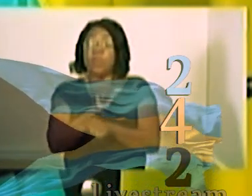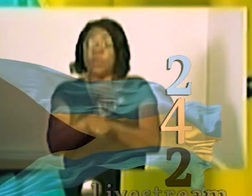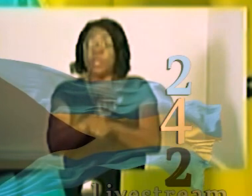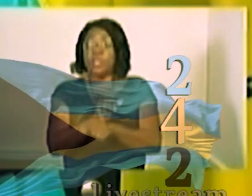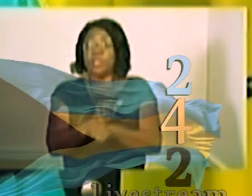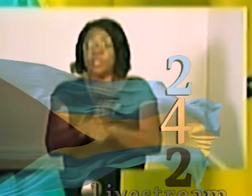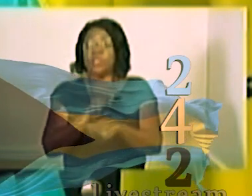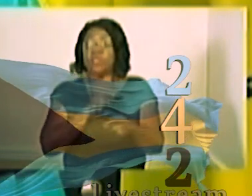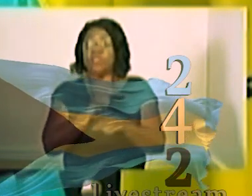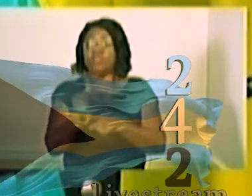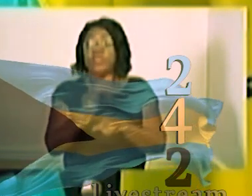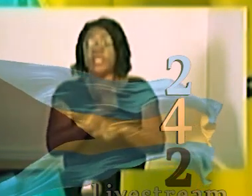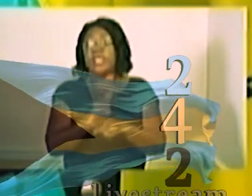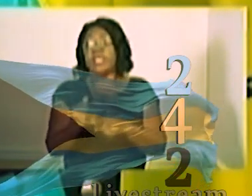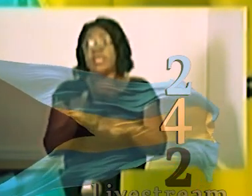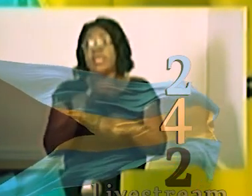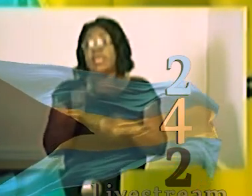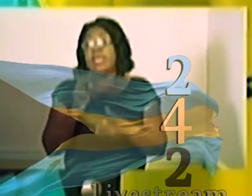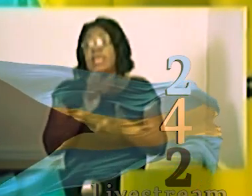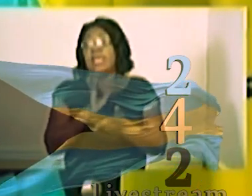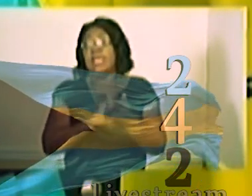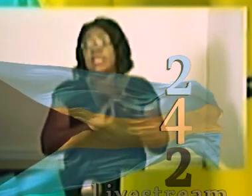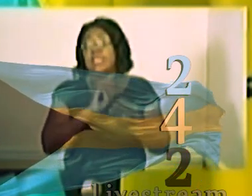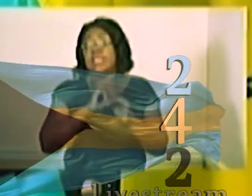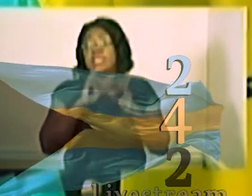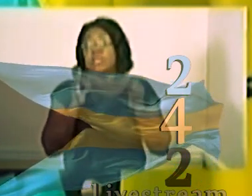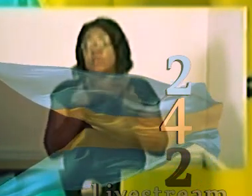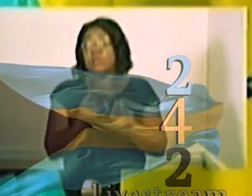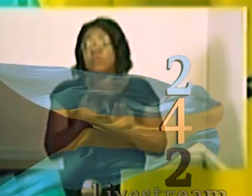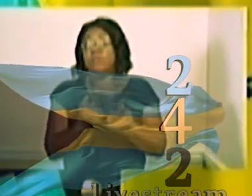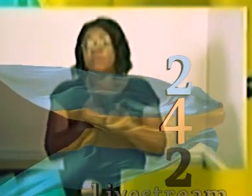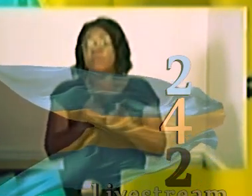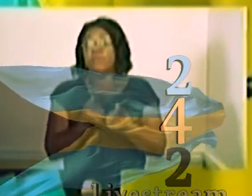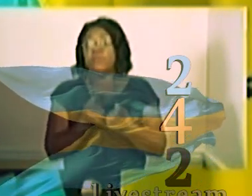Institute, or the Early Access Training Center.